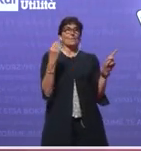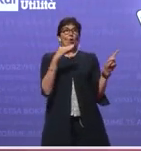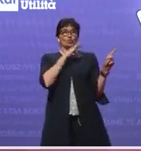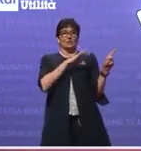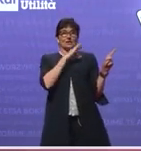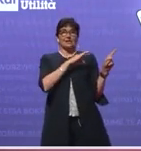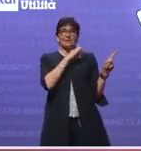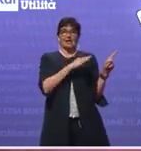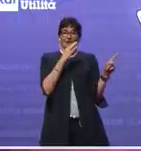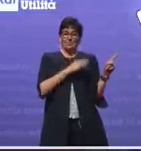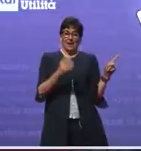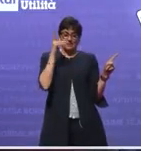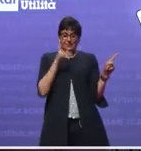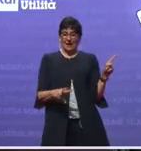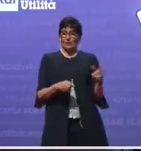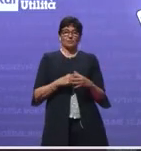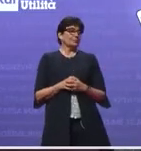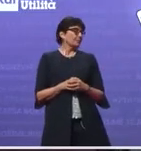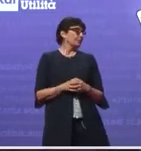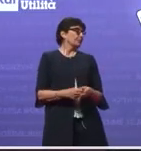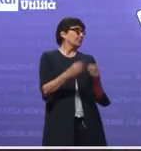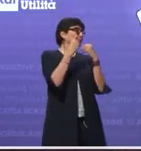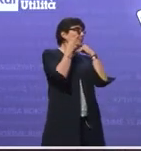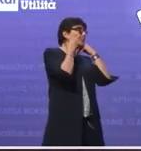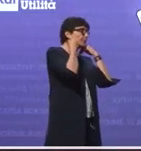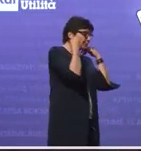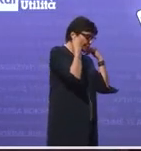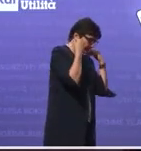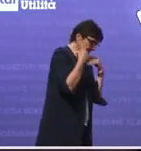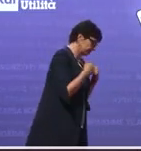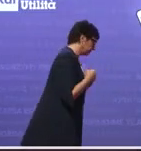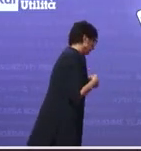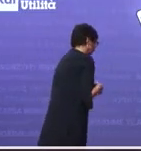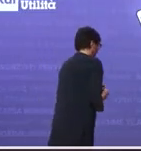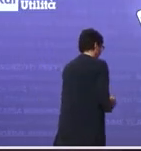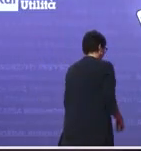All right. David Hanson, grazie. Thank you very much.